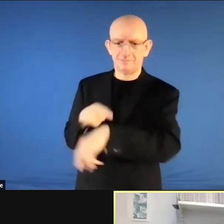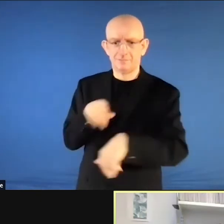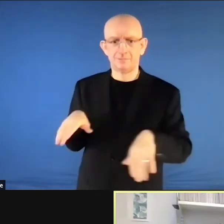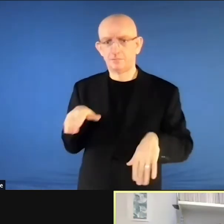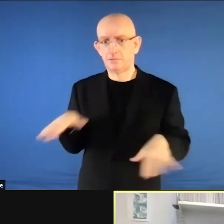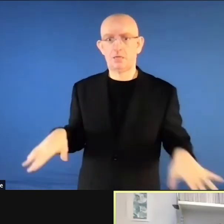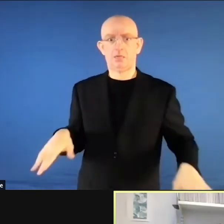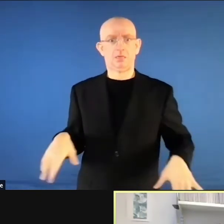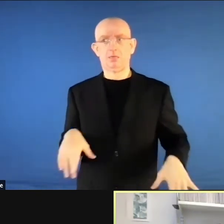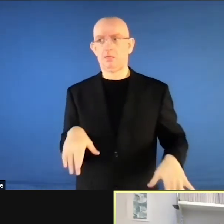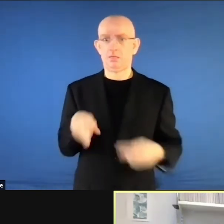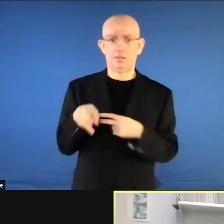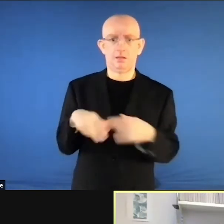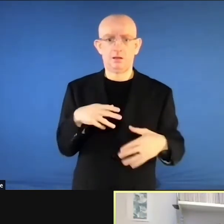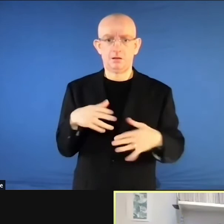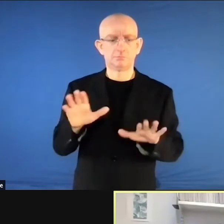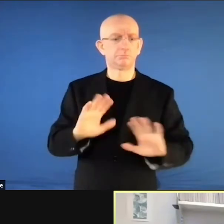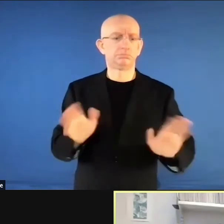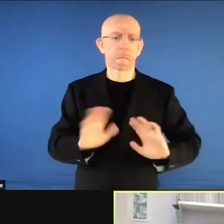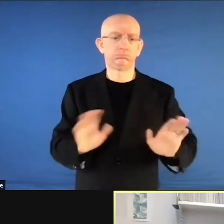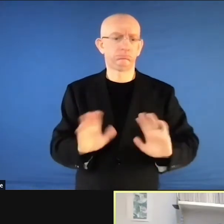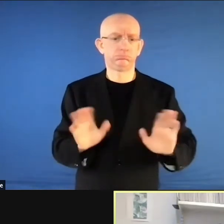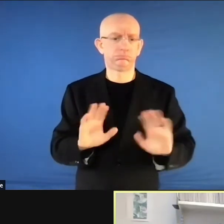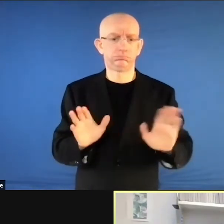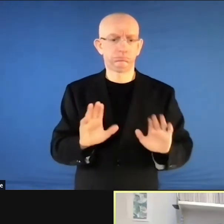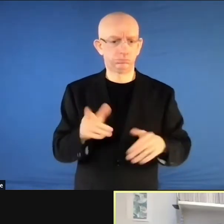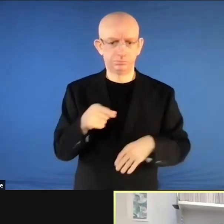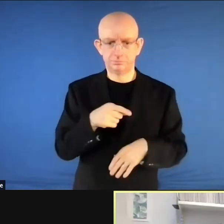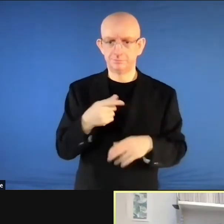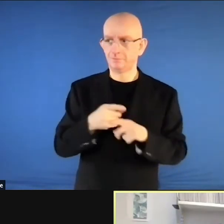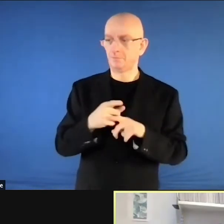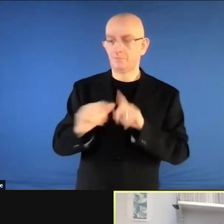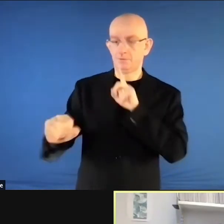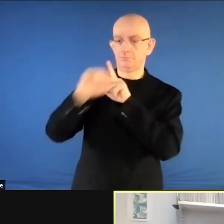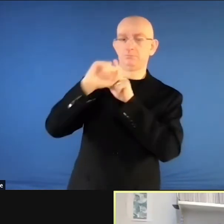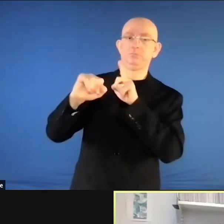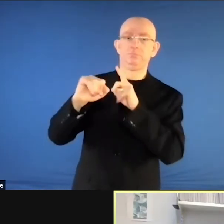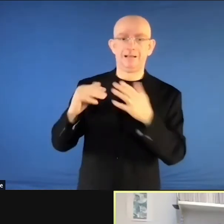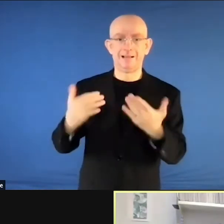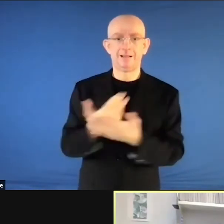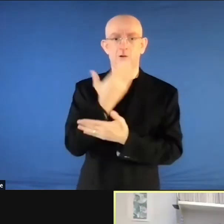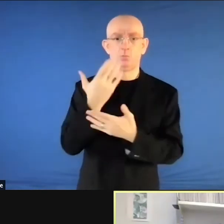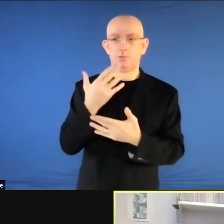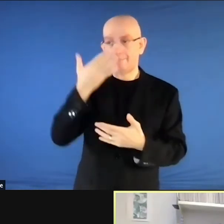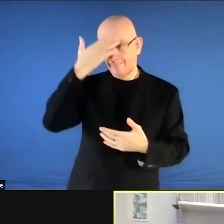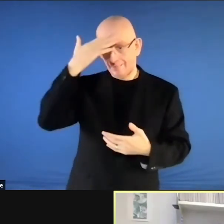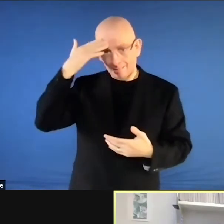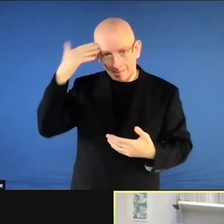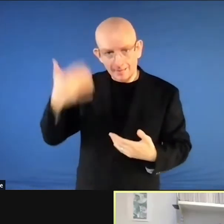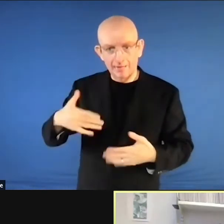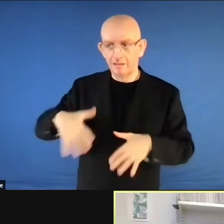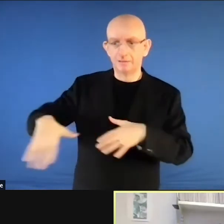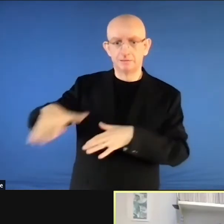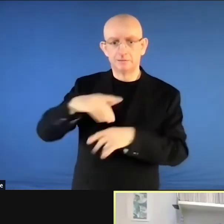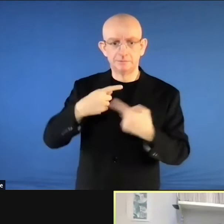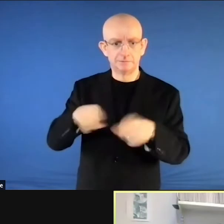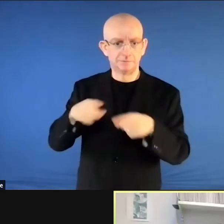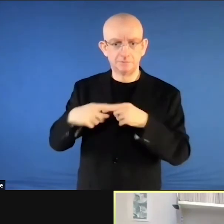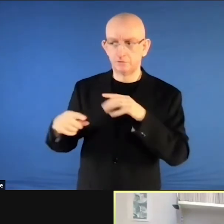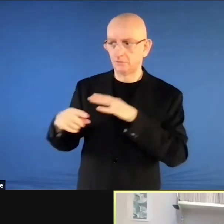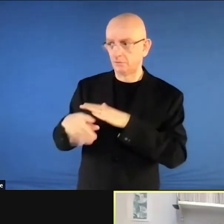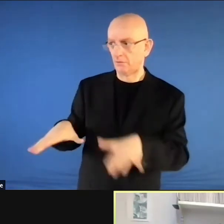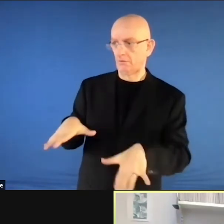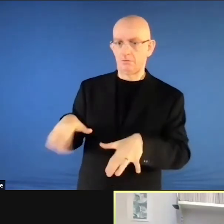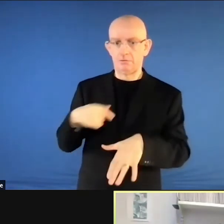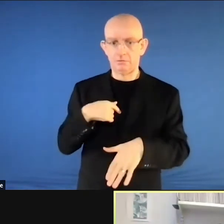absolutely new to refugee situations to ask questions of persons who are forcibly